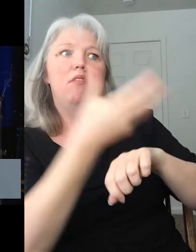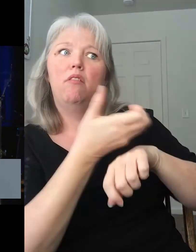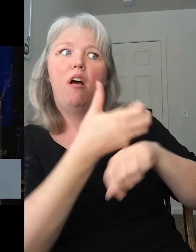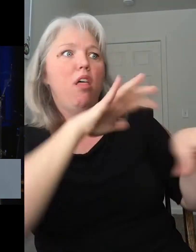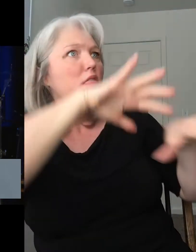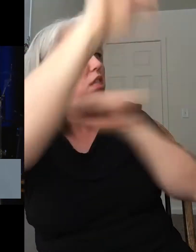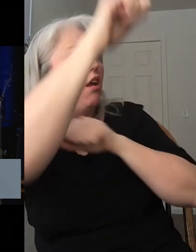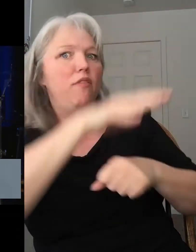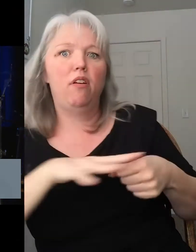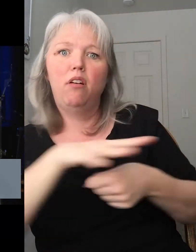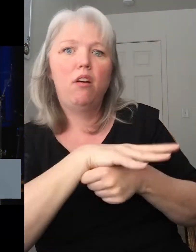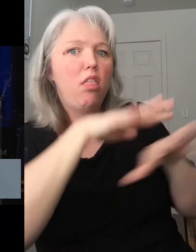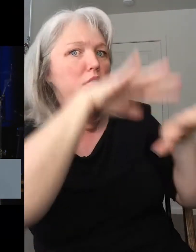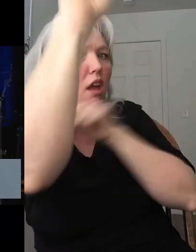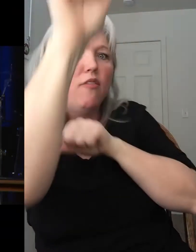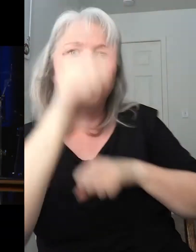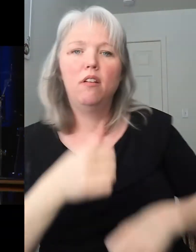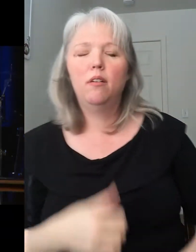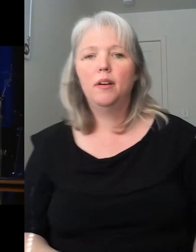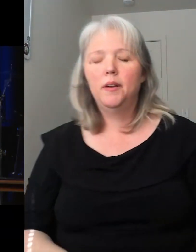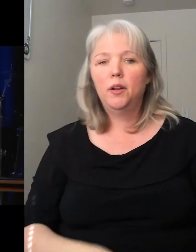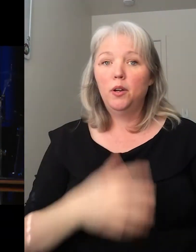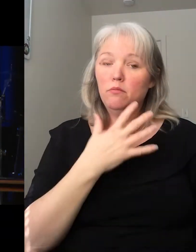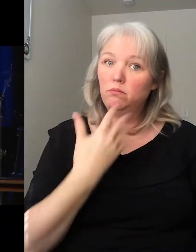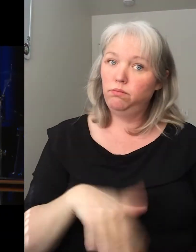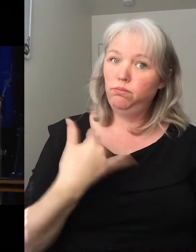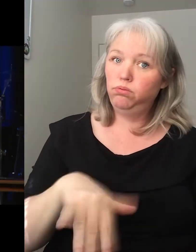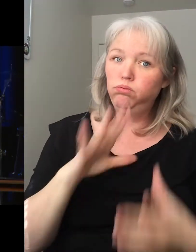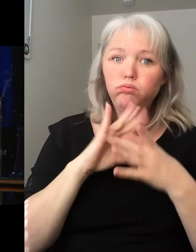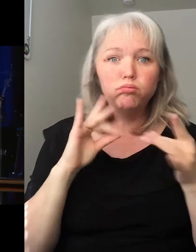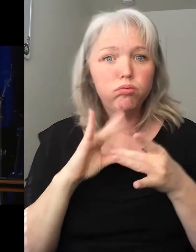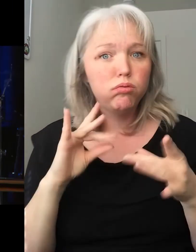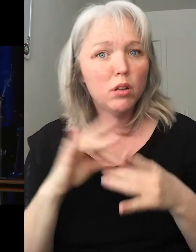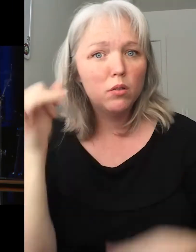region. What a story. Now,